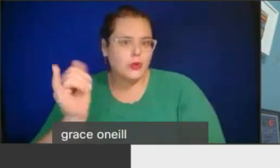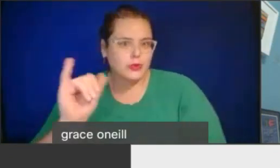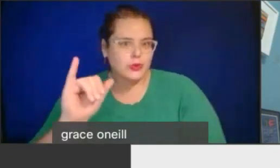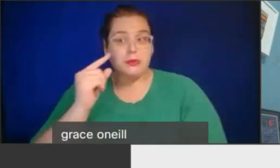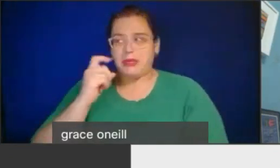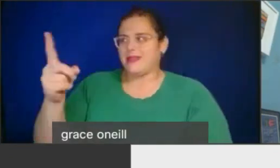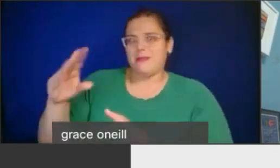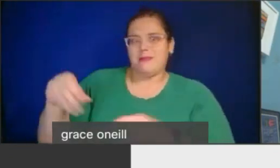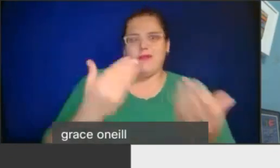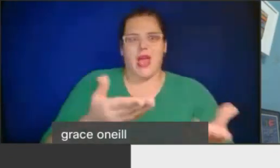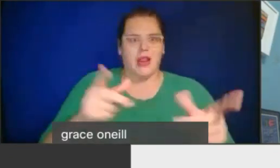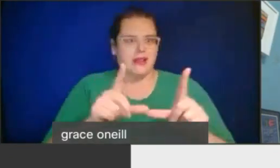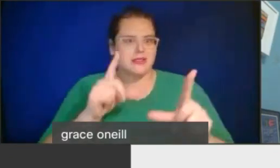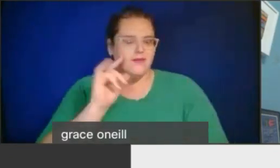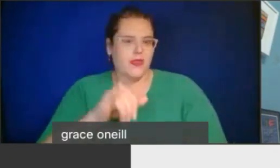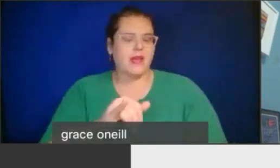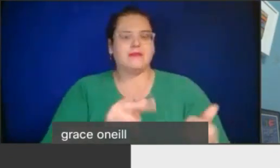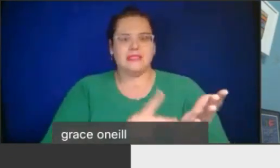hospital.